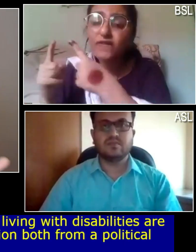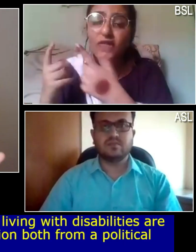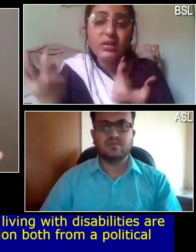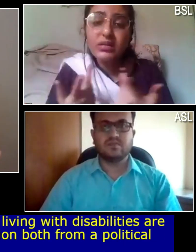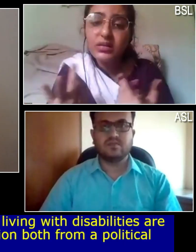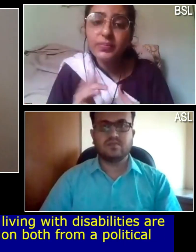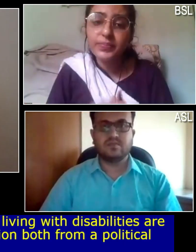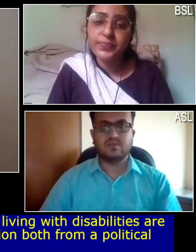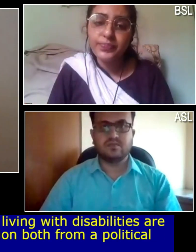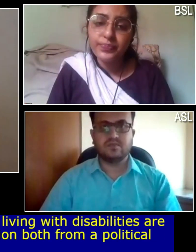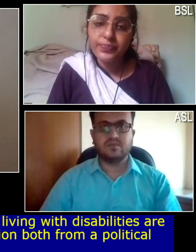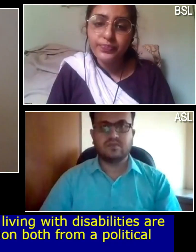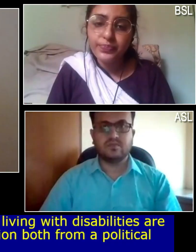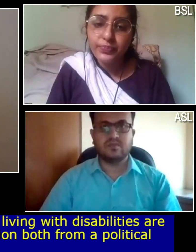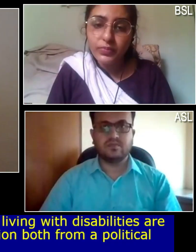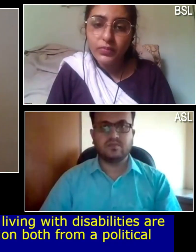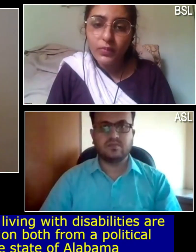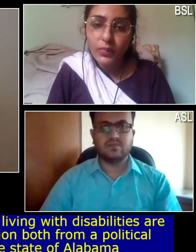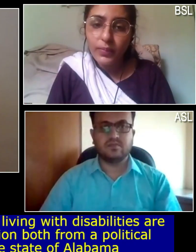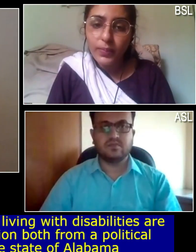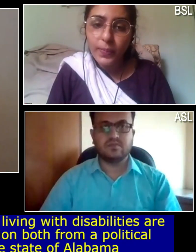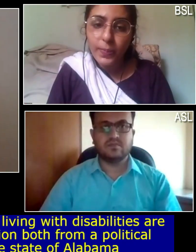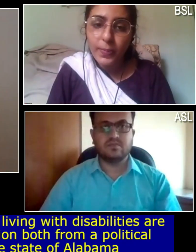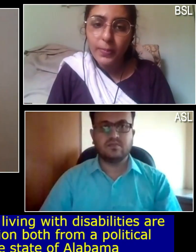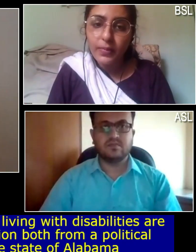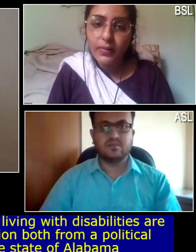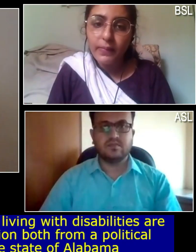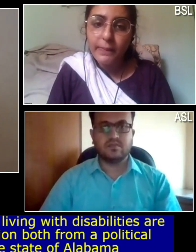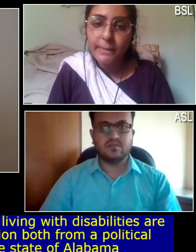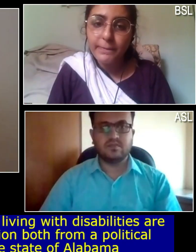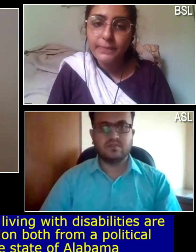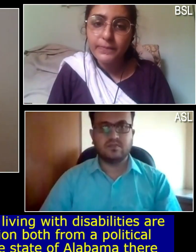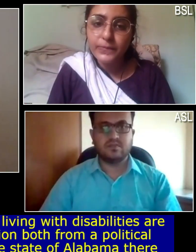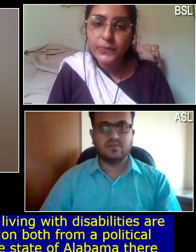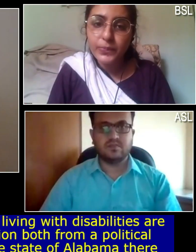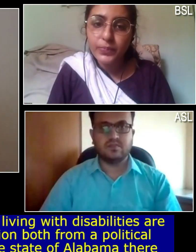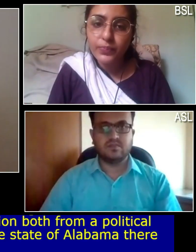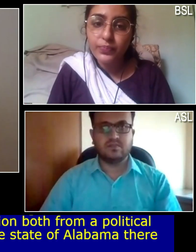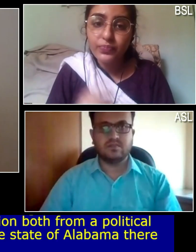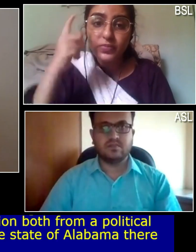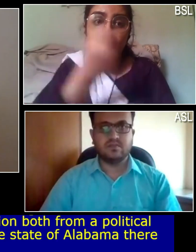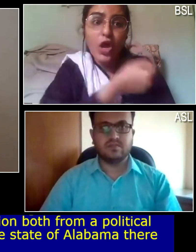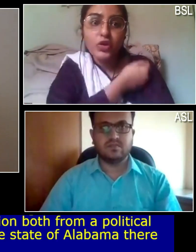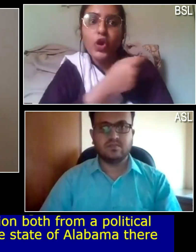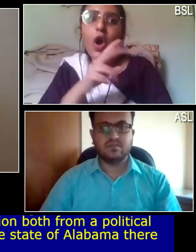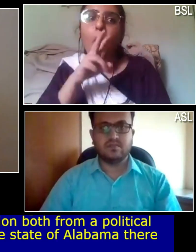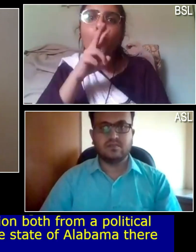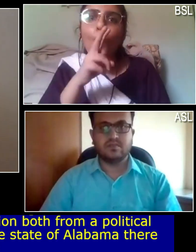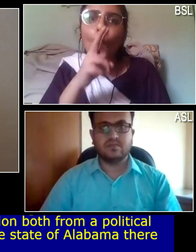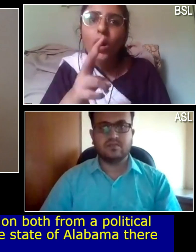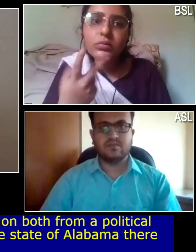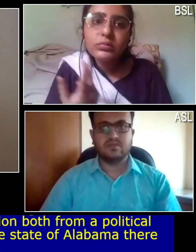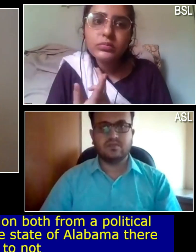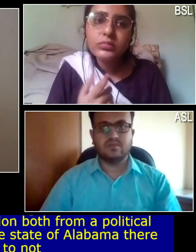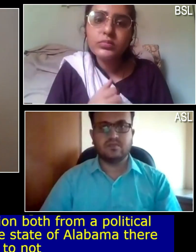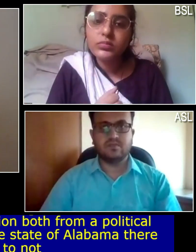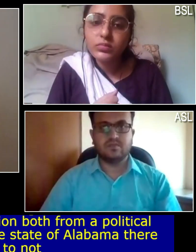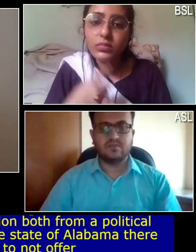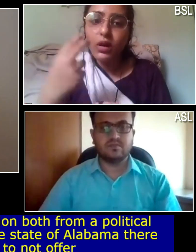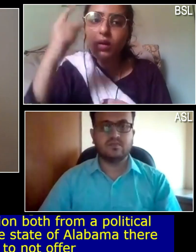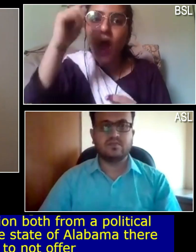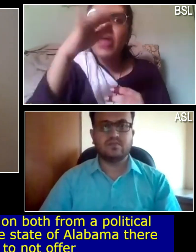of Alabama, there was actually direction being given to hospitals to not offer mechanical ventilators